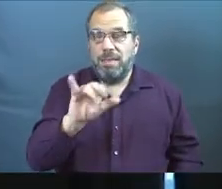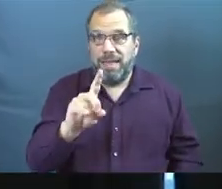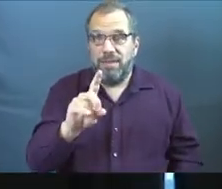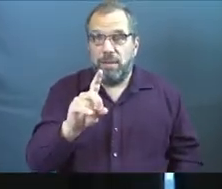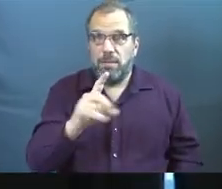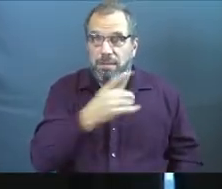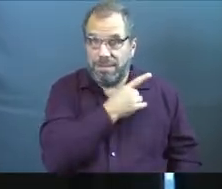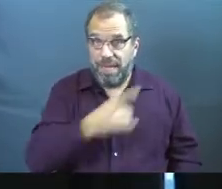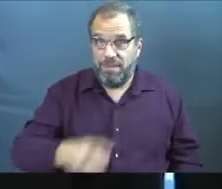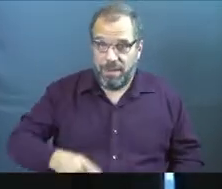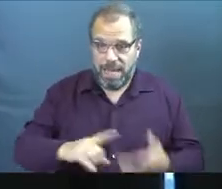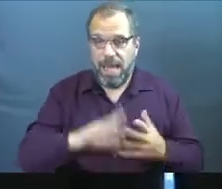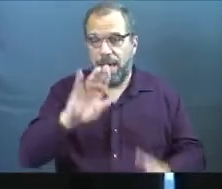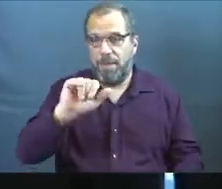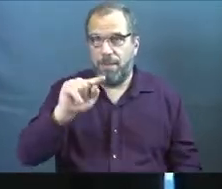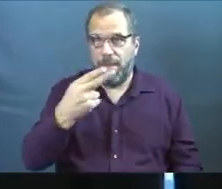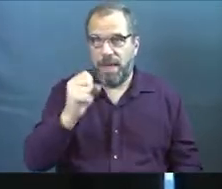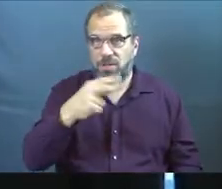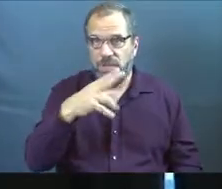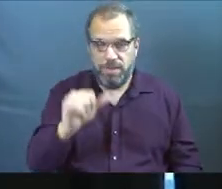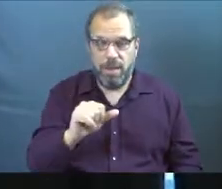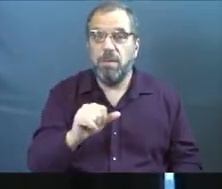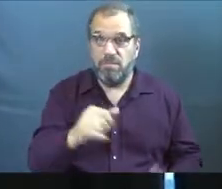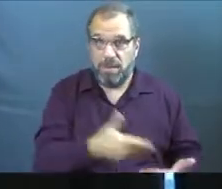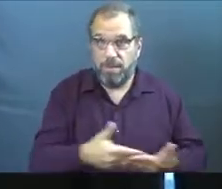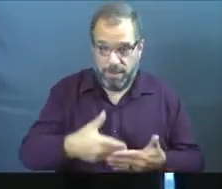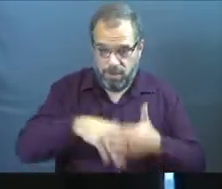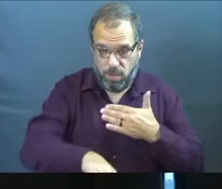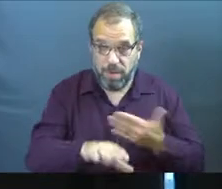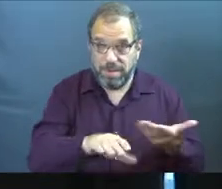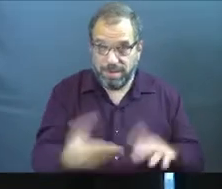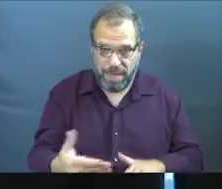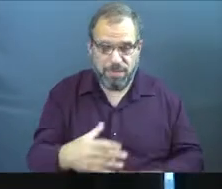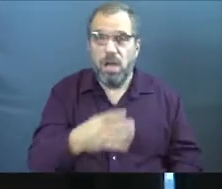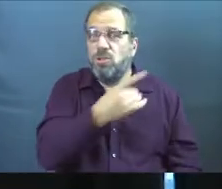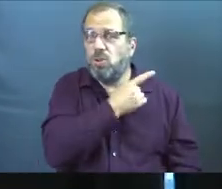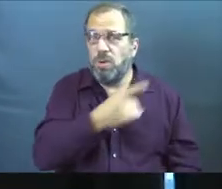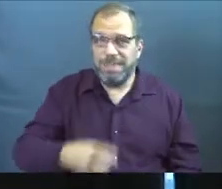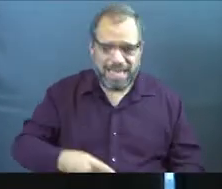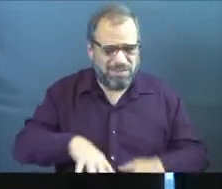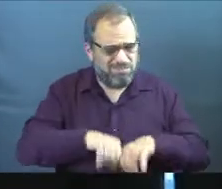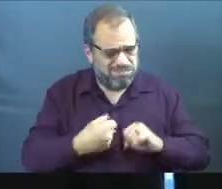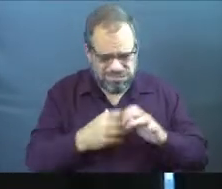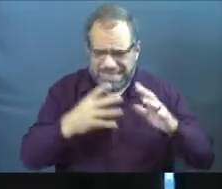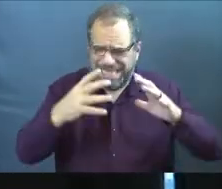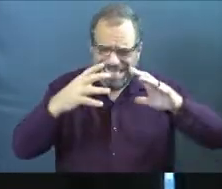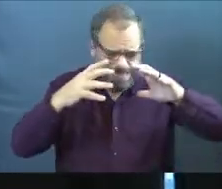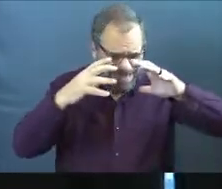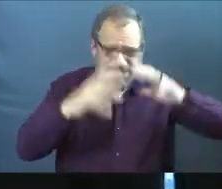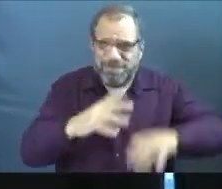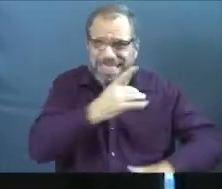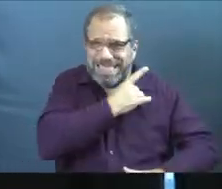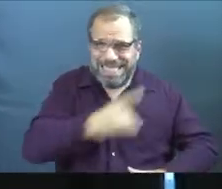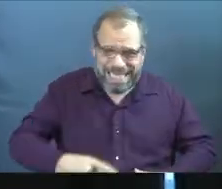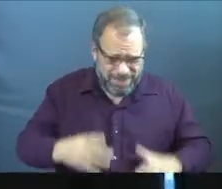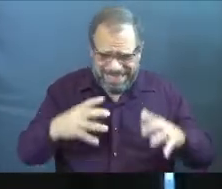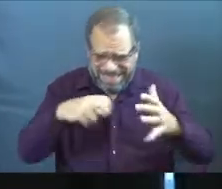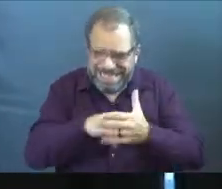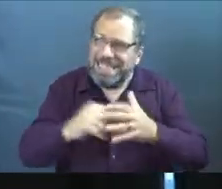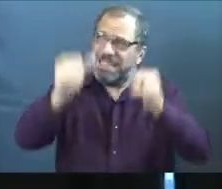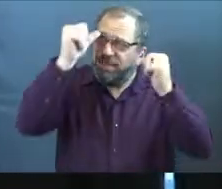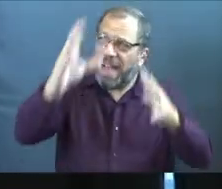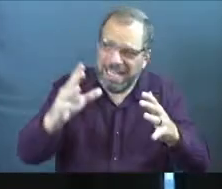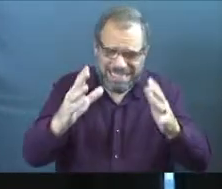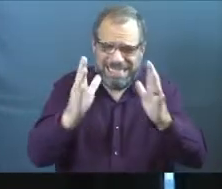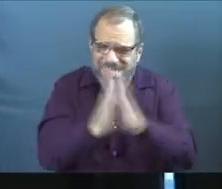son got ill and was going to die. David, just torn by that, he began to just ask God